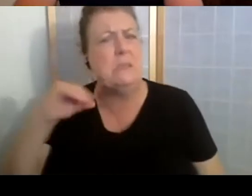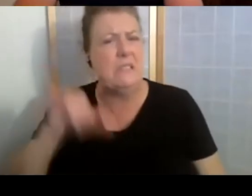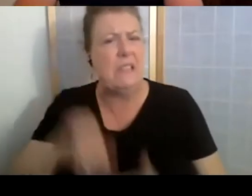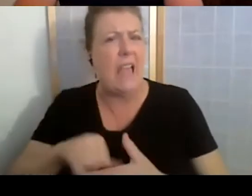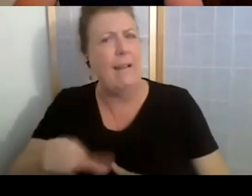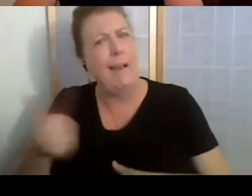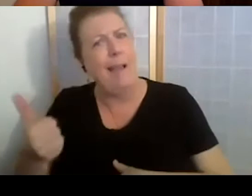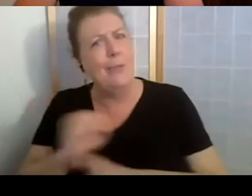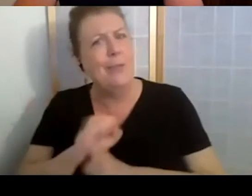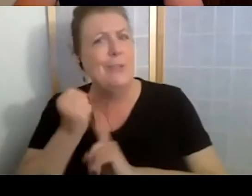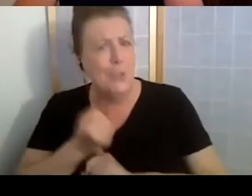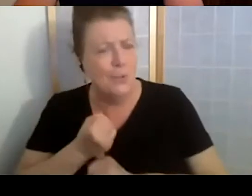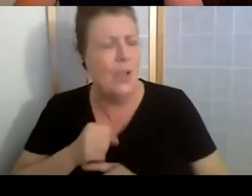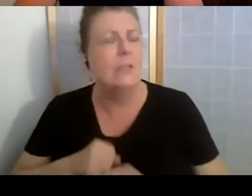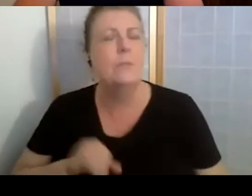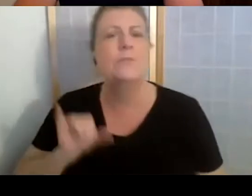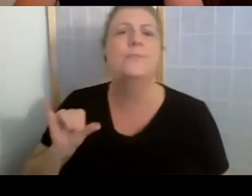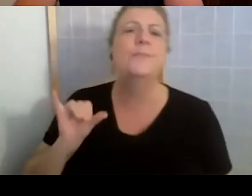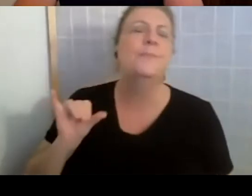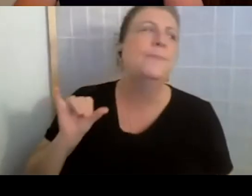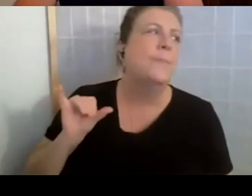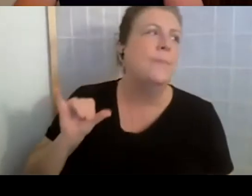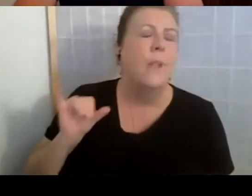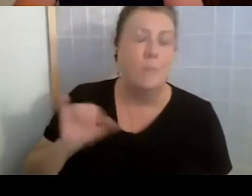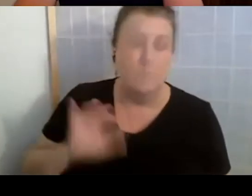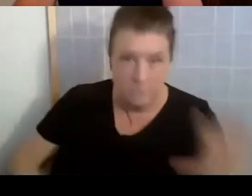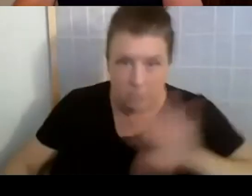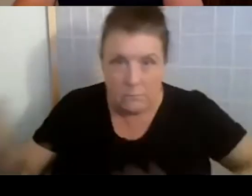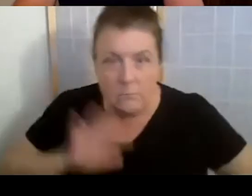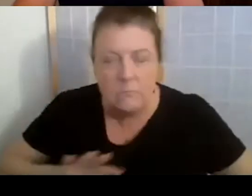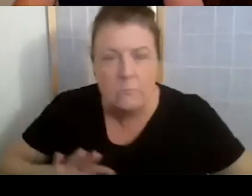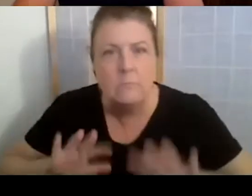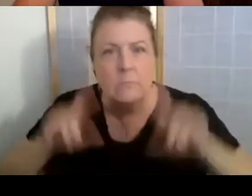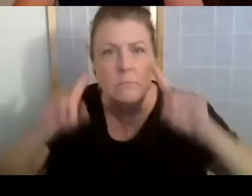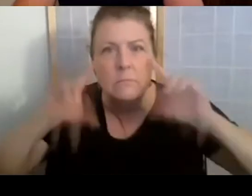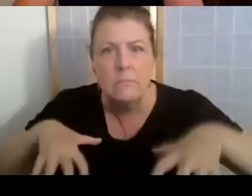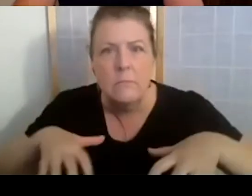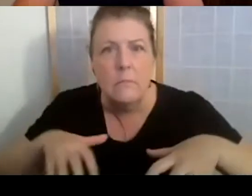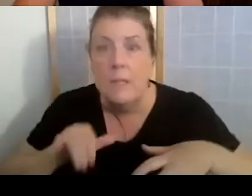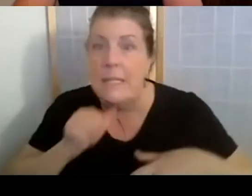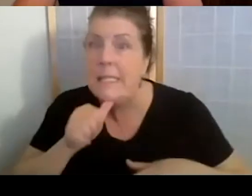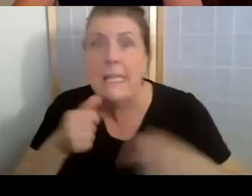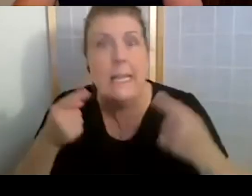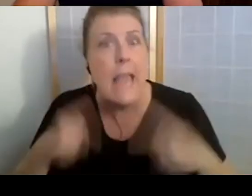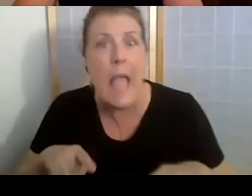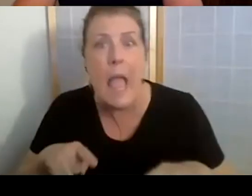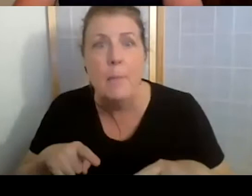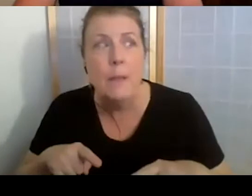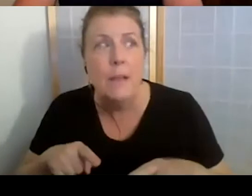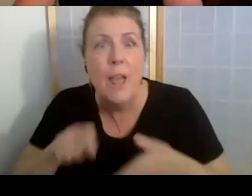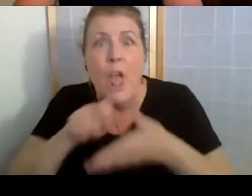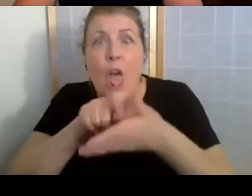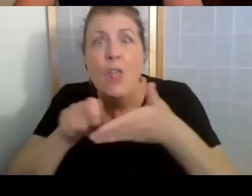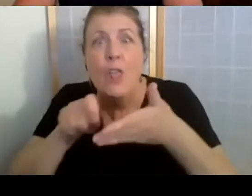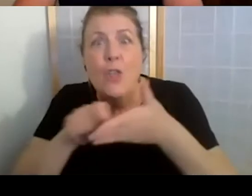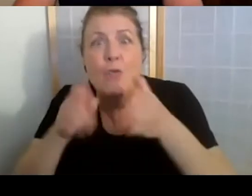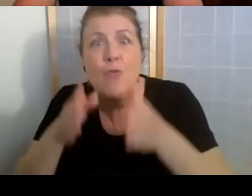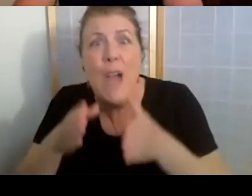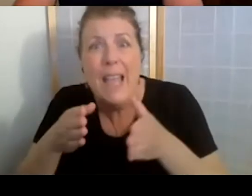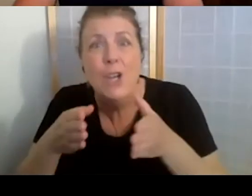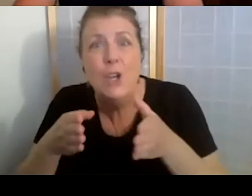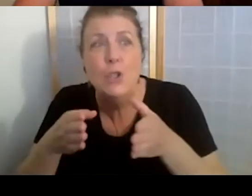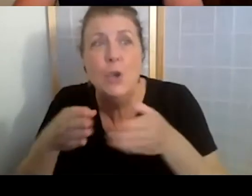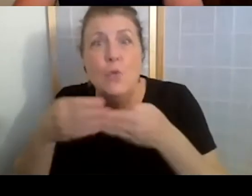it was to my great surprise that that didn't happen. Wow. That literally the writer's room shut down so we could talk about